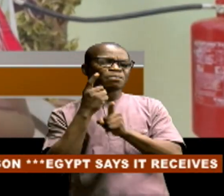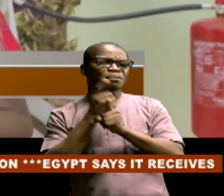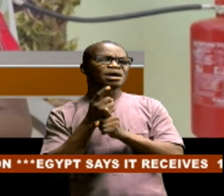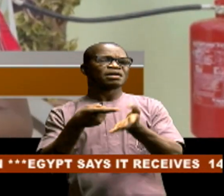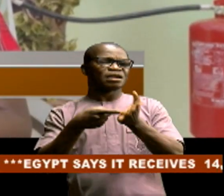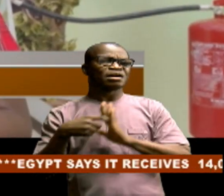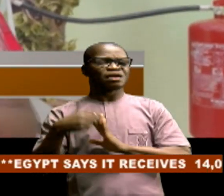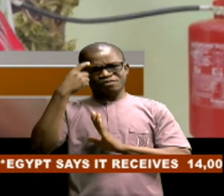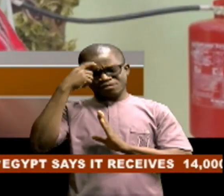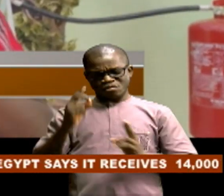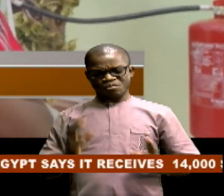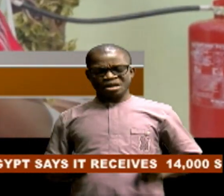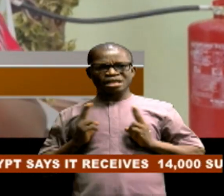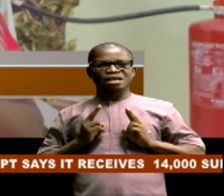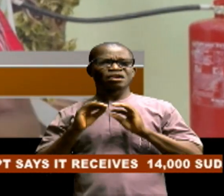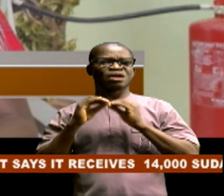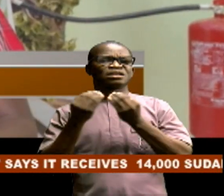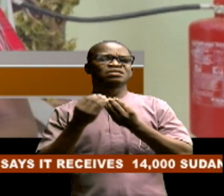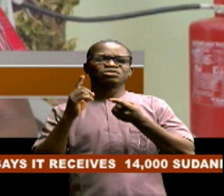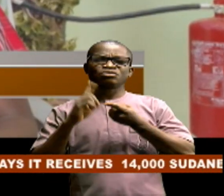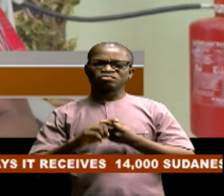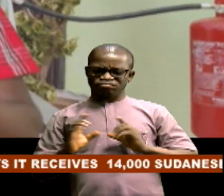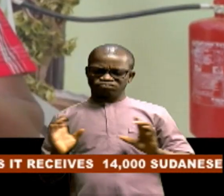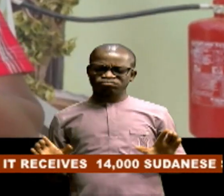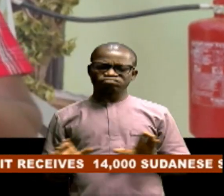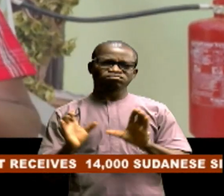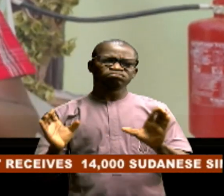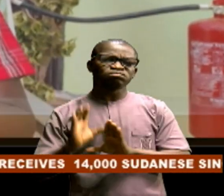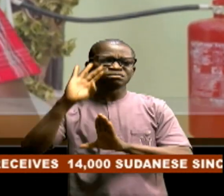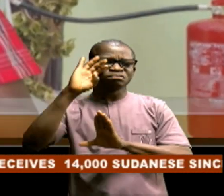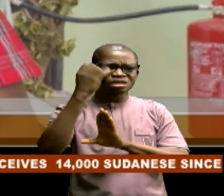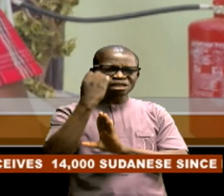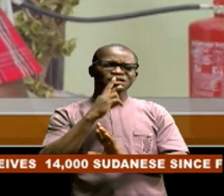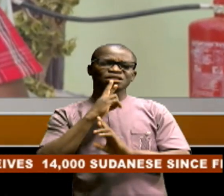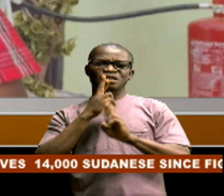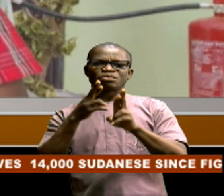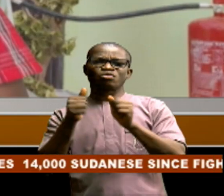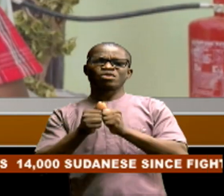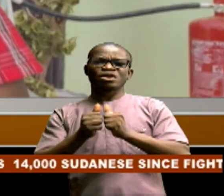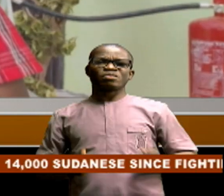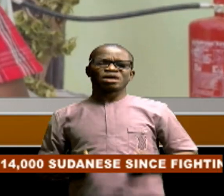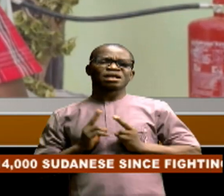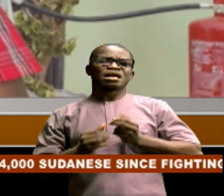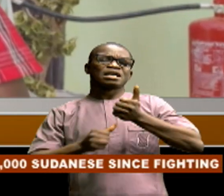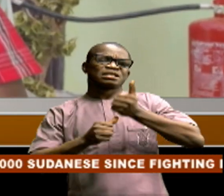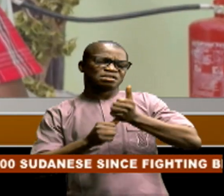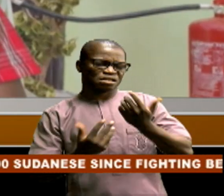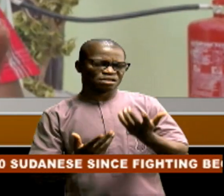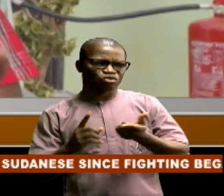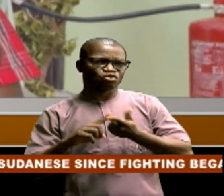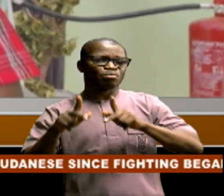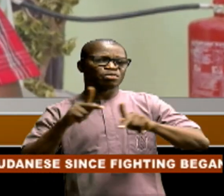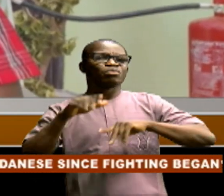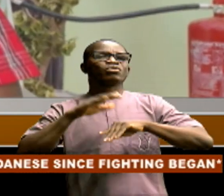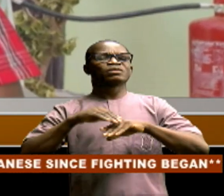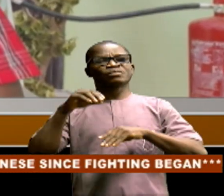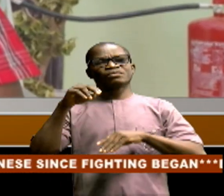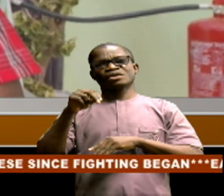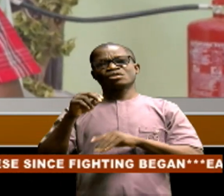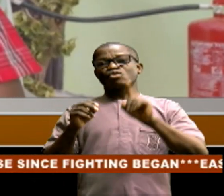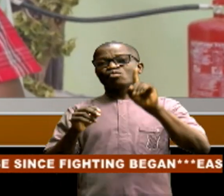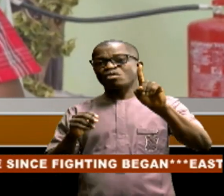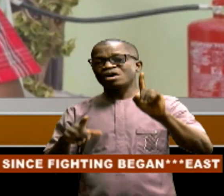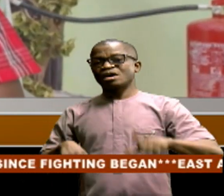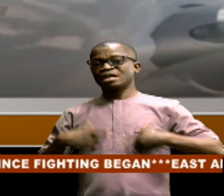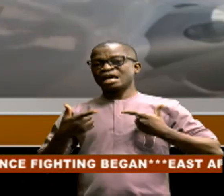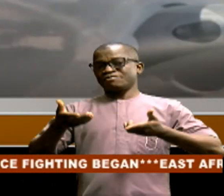humanitarian organizations to ramp up emergency response and humanitarian assistance to the people in need. One life lost in Sudan is a life